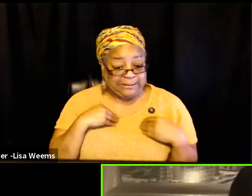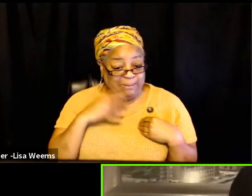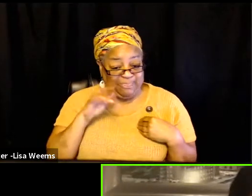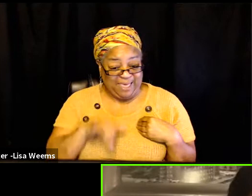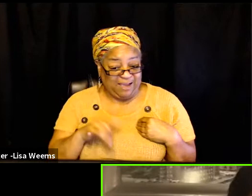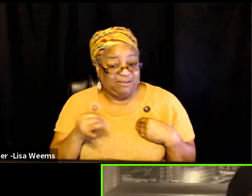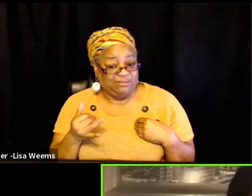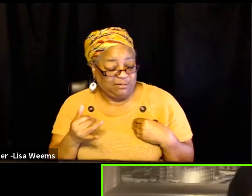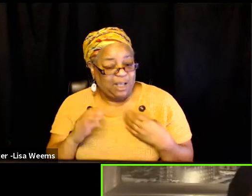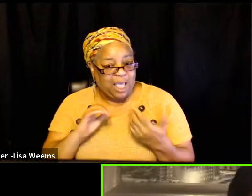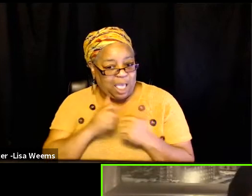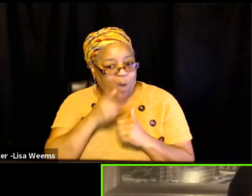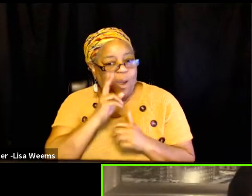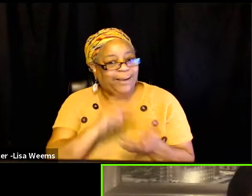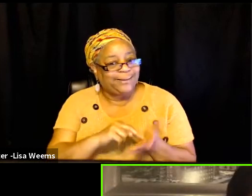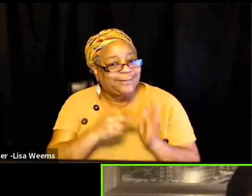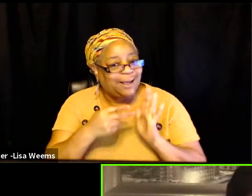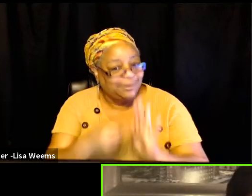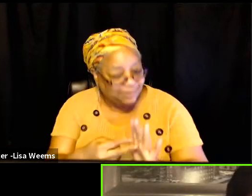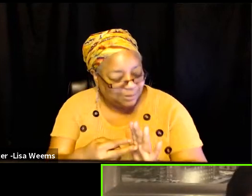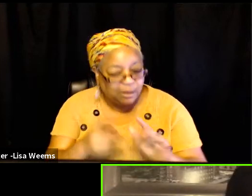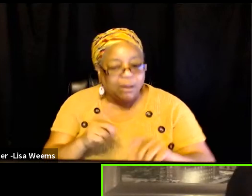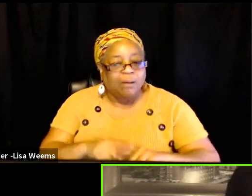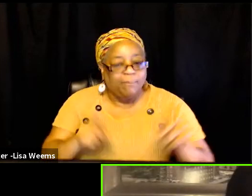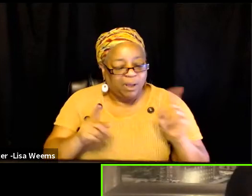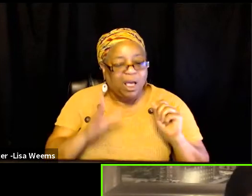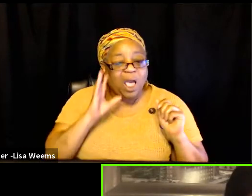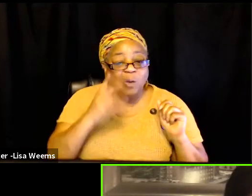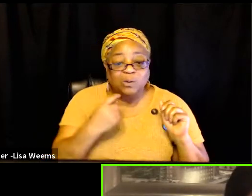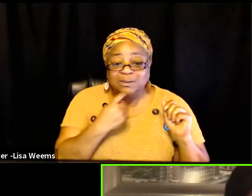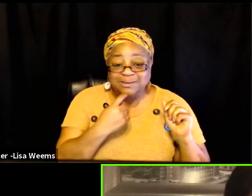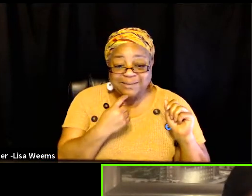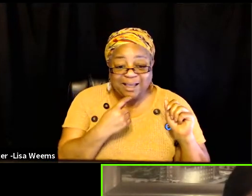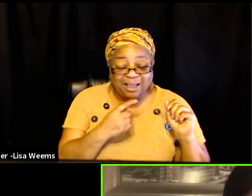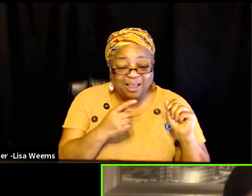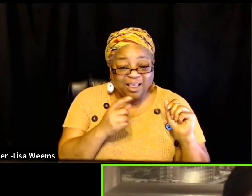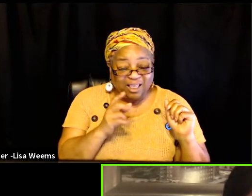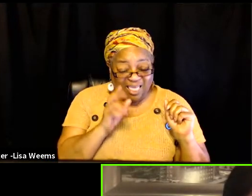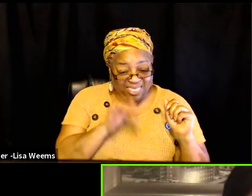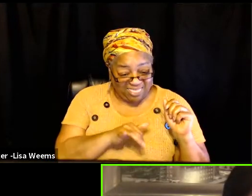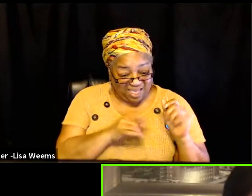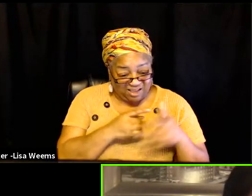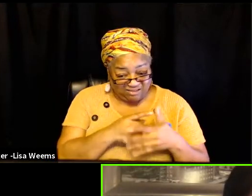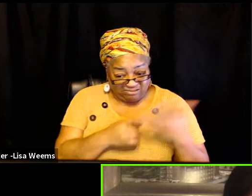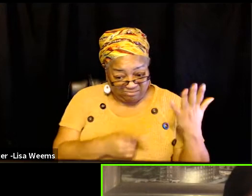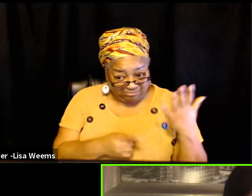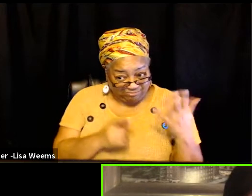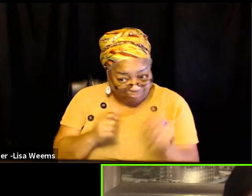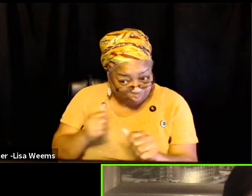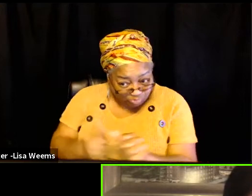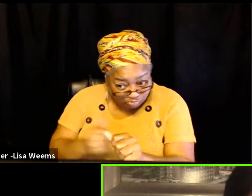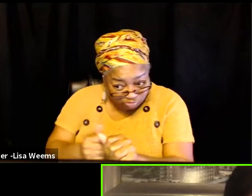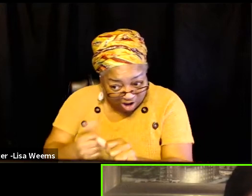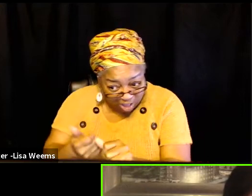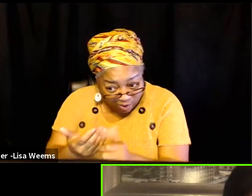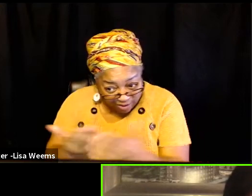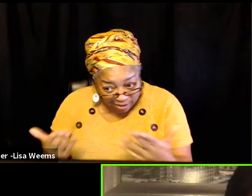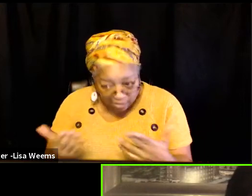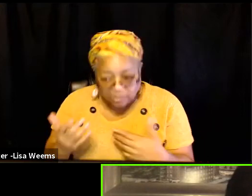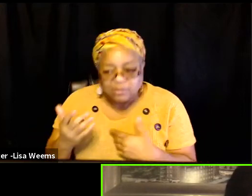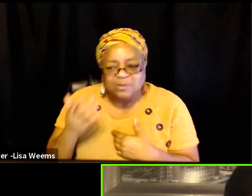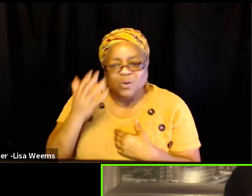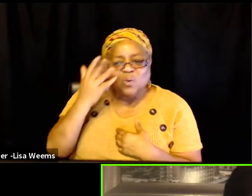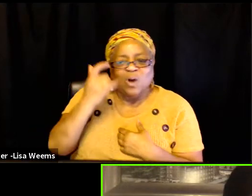I will say that all that other stuff came out of genuine curiosity and care. And so in the